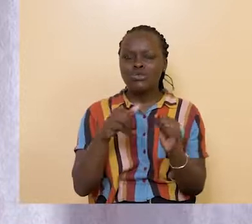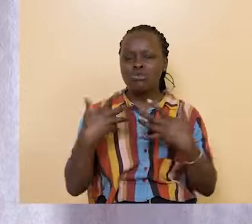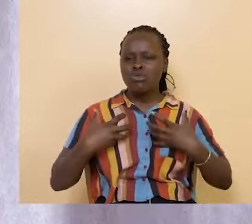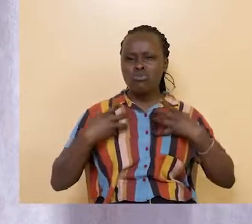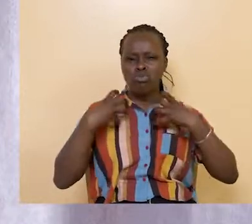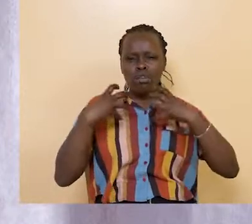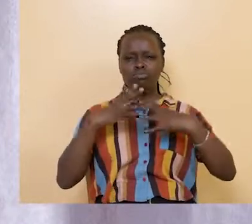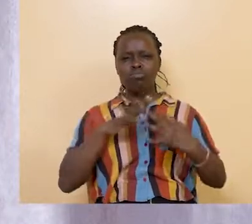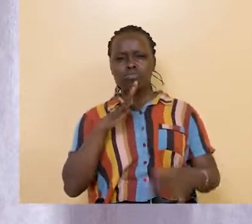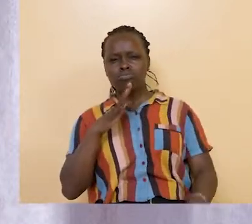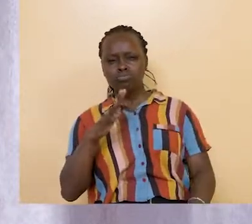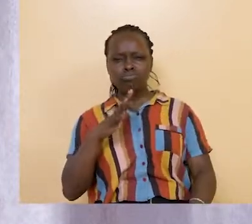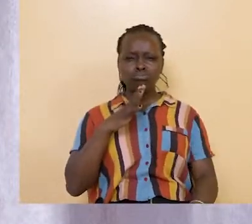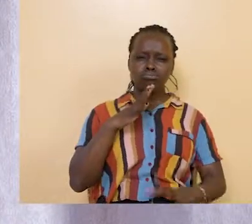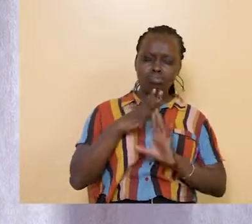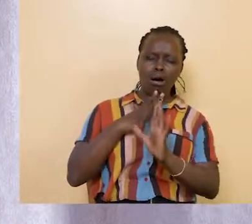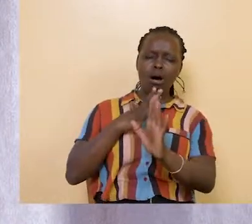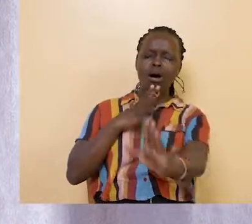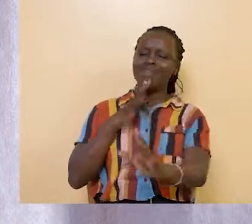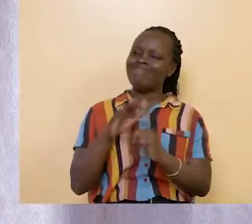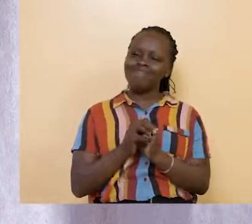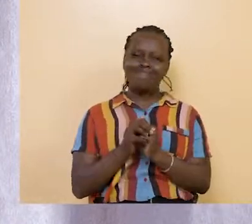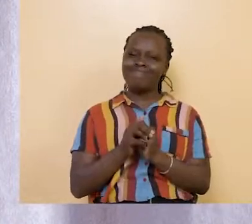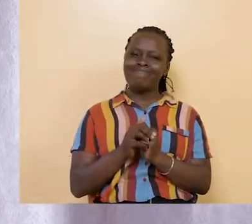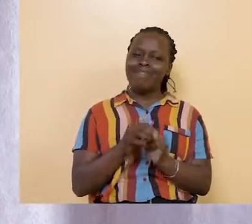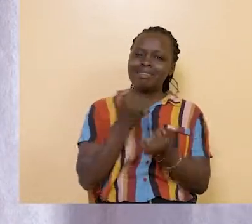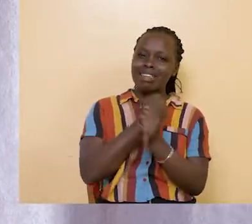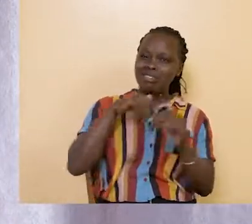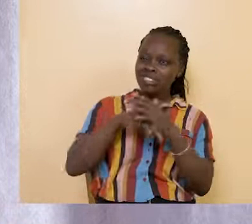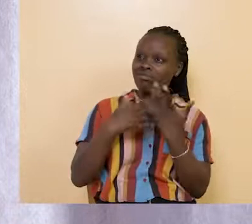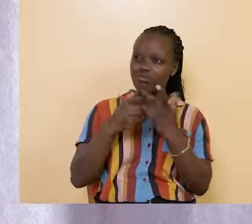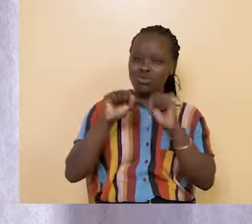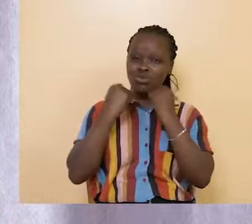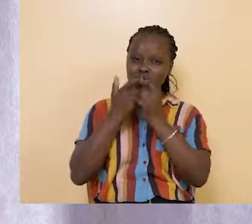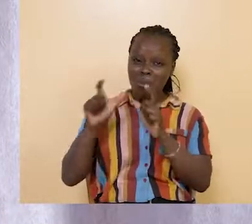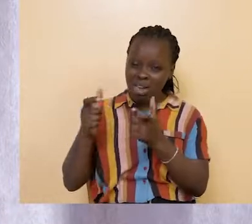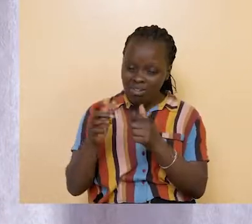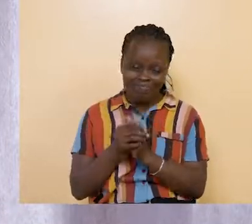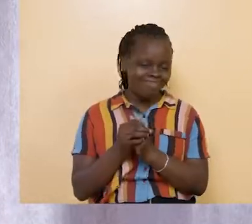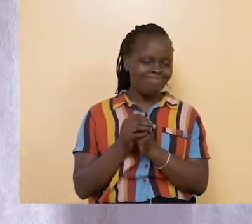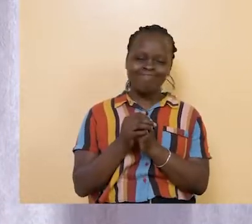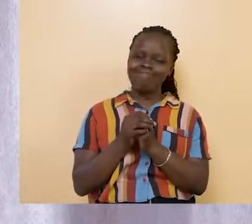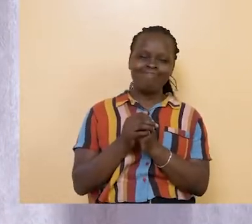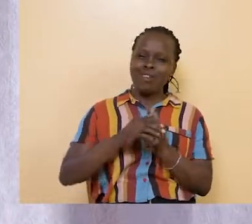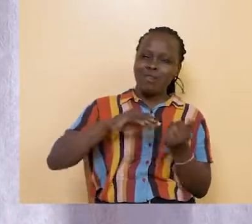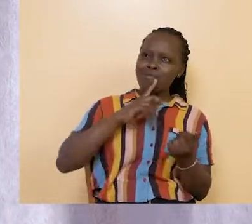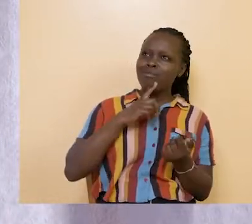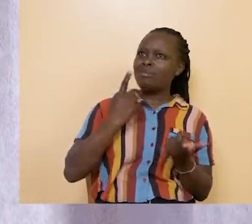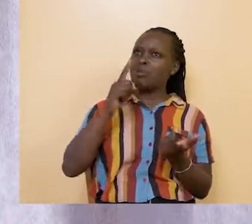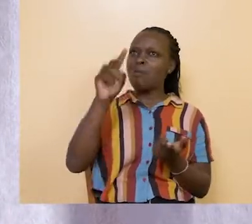vocabulary, in a thriving social media presence, in a million likes,